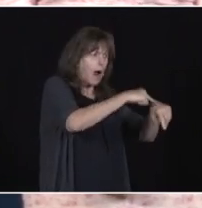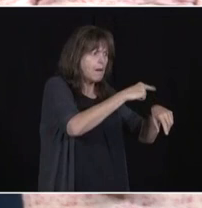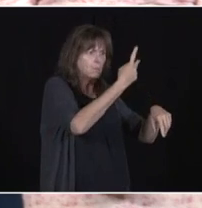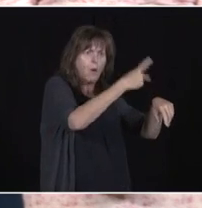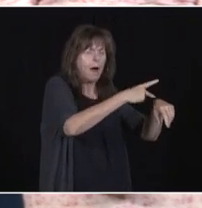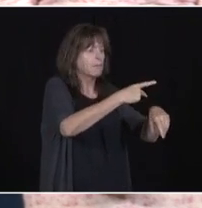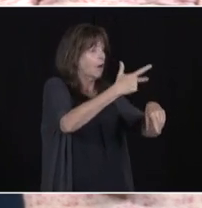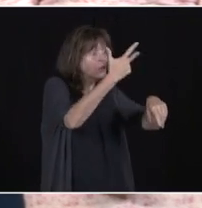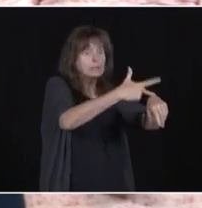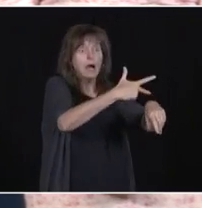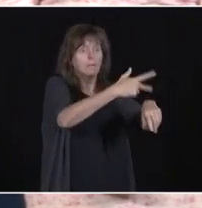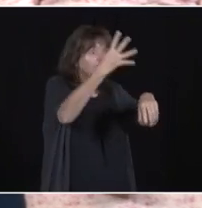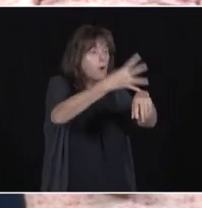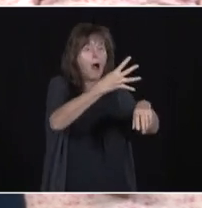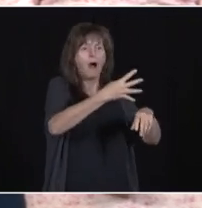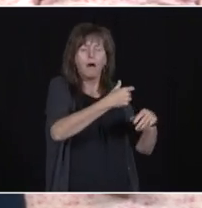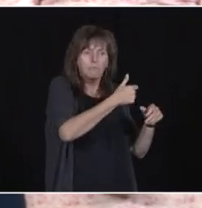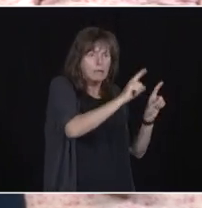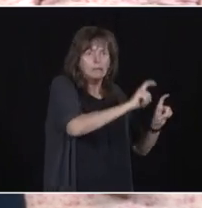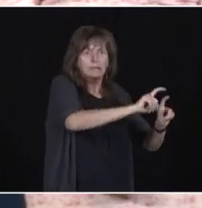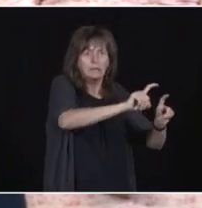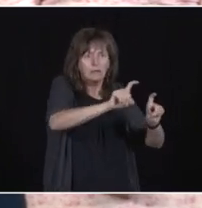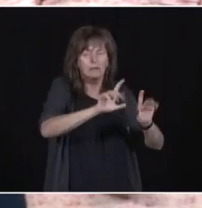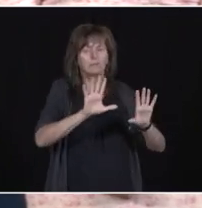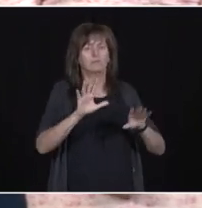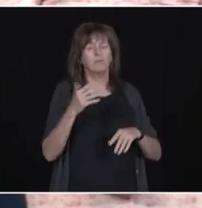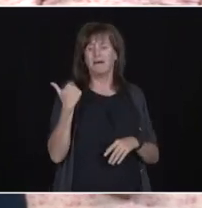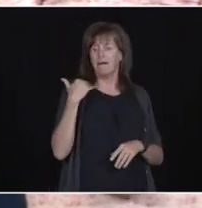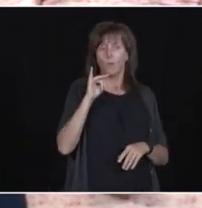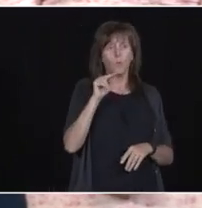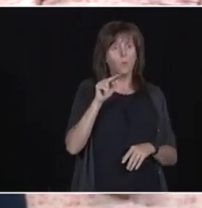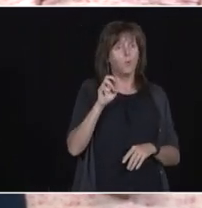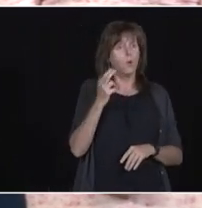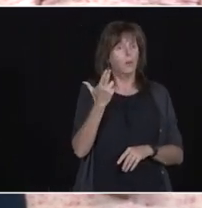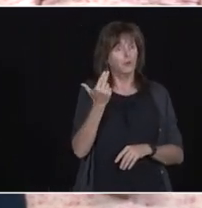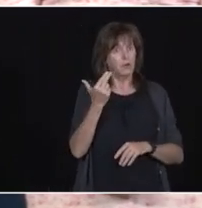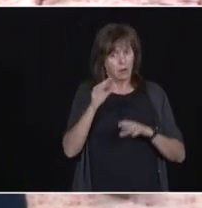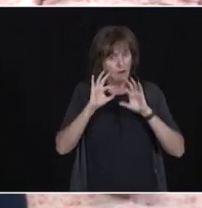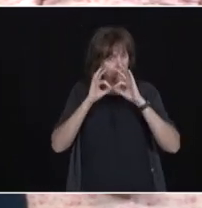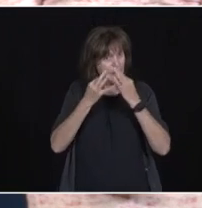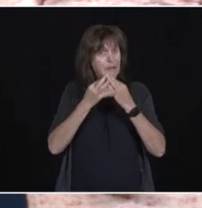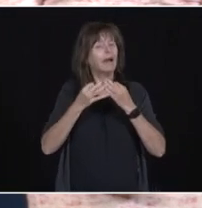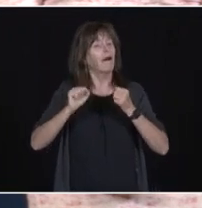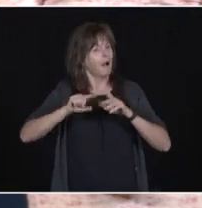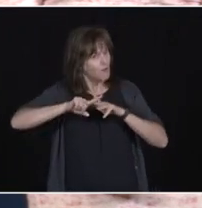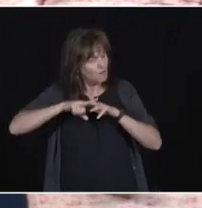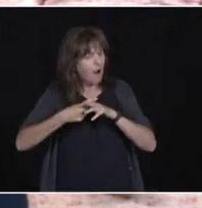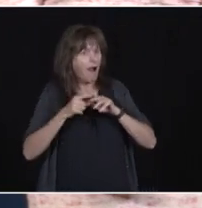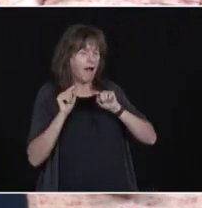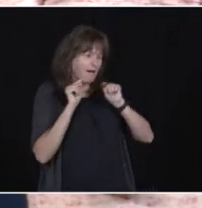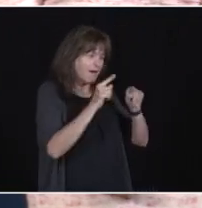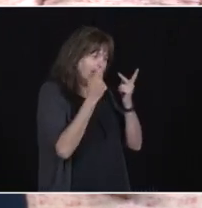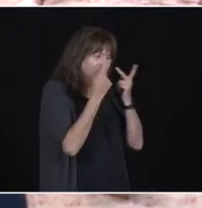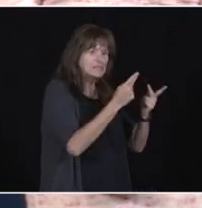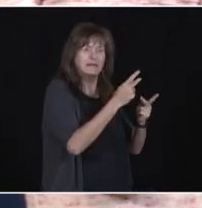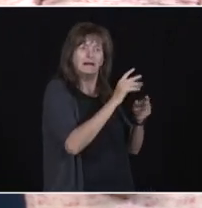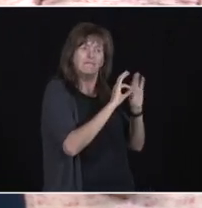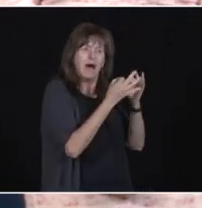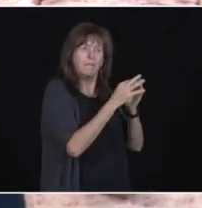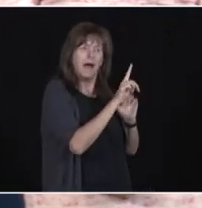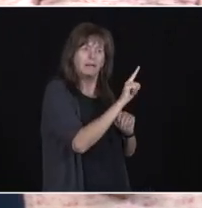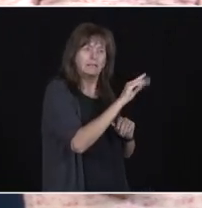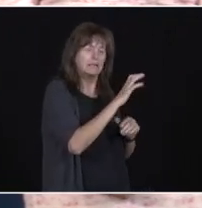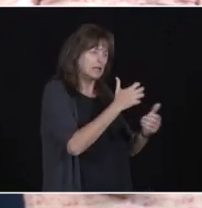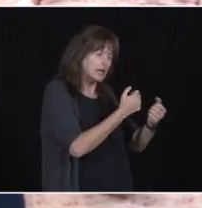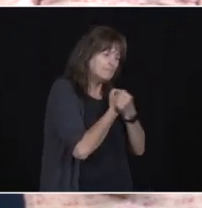loved ones. And it's all thanks to our frontline healthcare workers, our personal support workers, and our nurses and